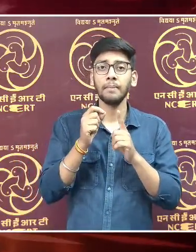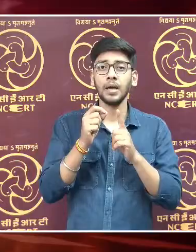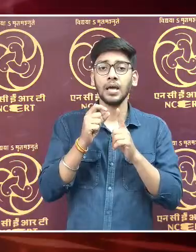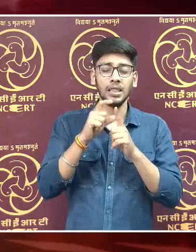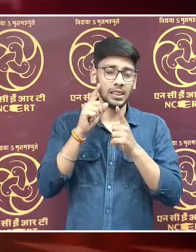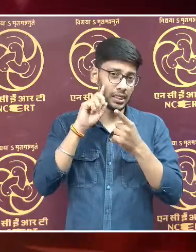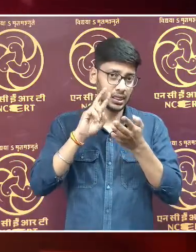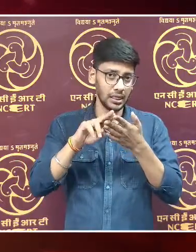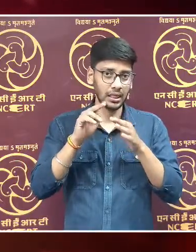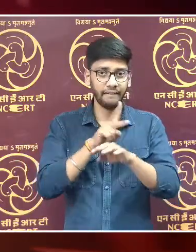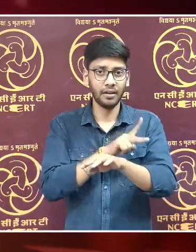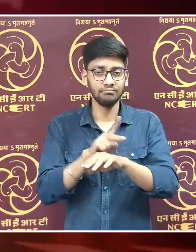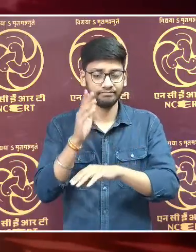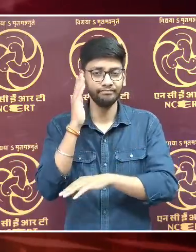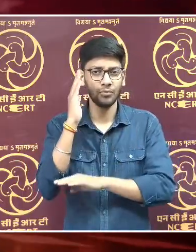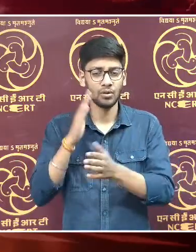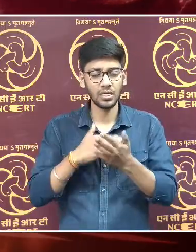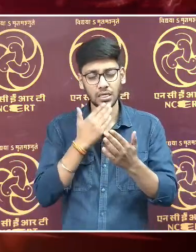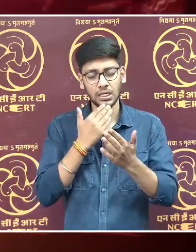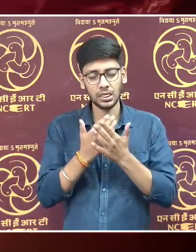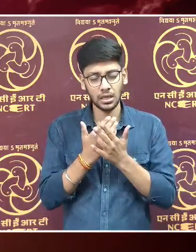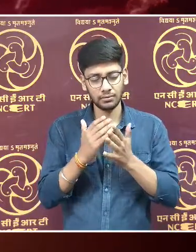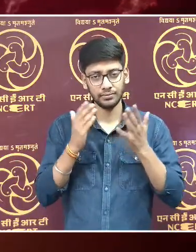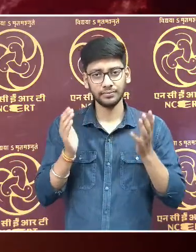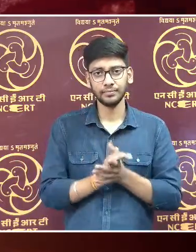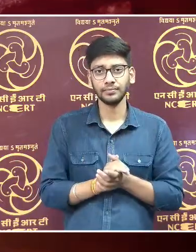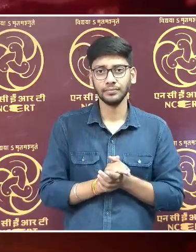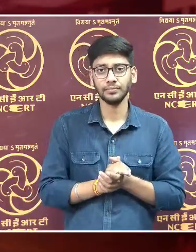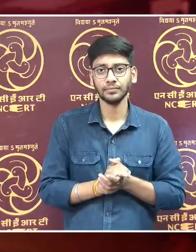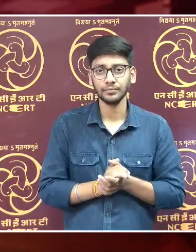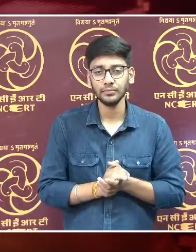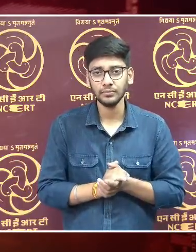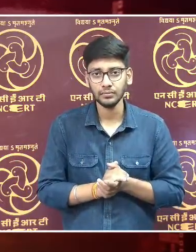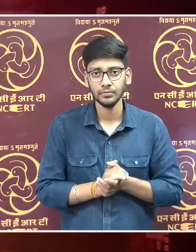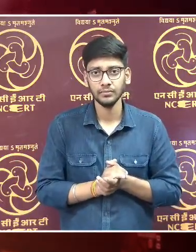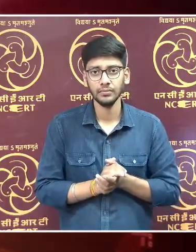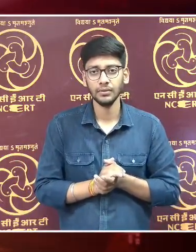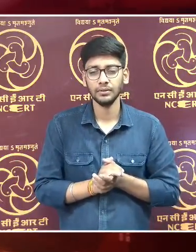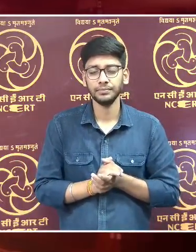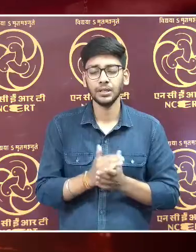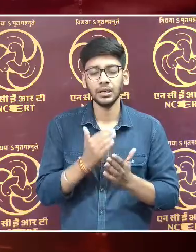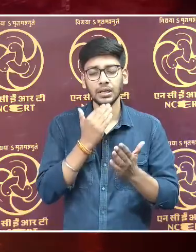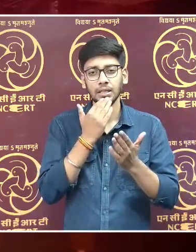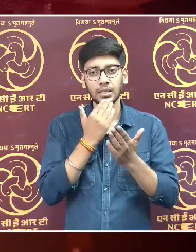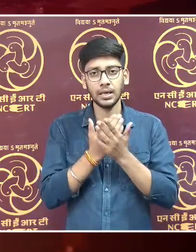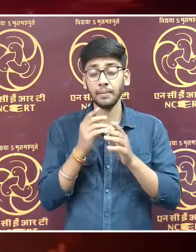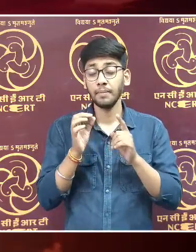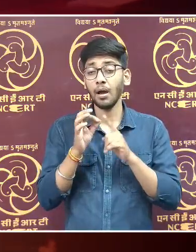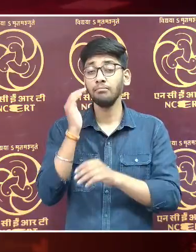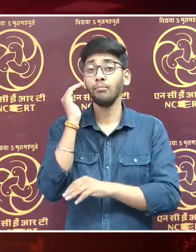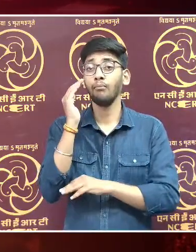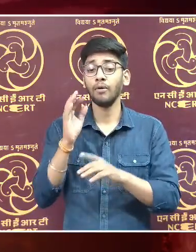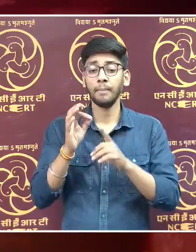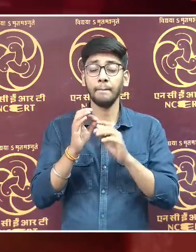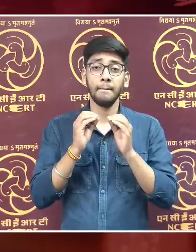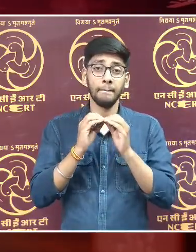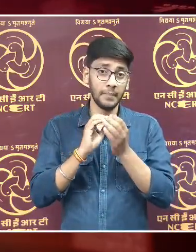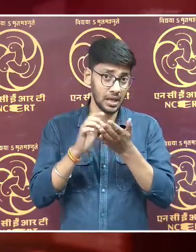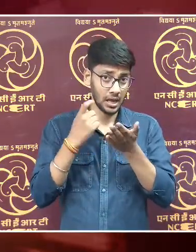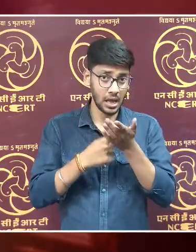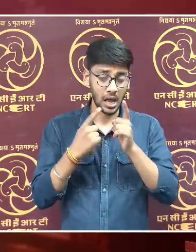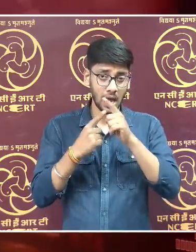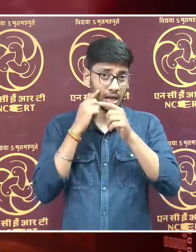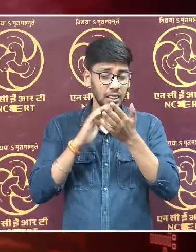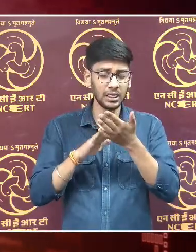you. Thank you. Thank you all for your Yeah. listening. And thank you so much, Professor Bharti, for Thank being you. with us and for